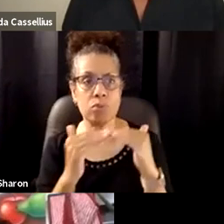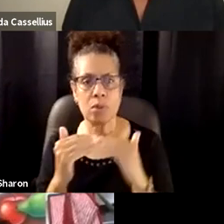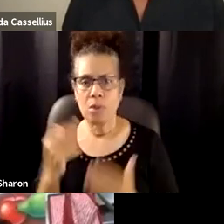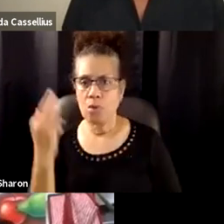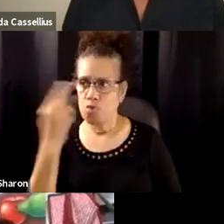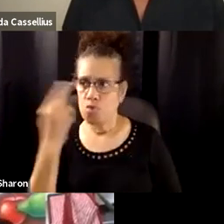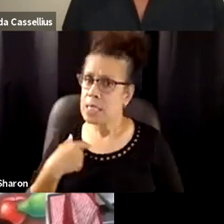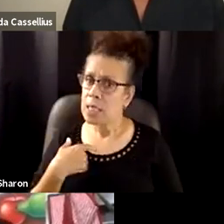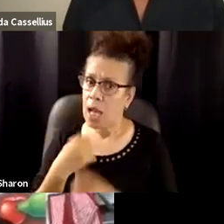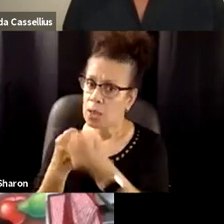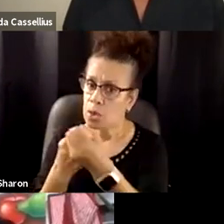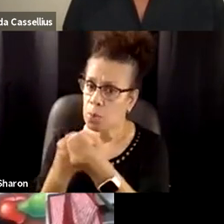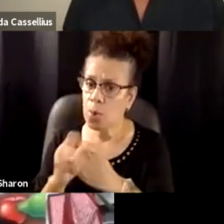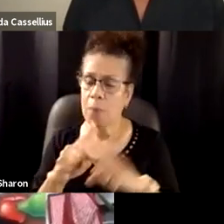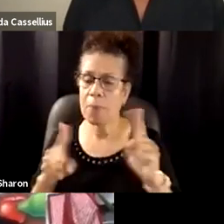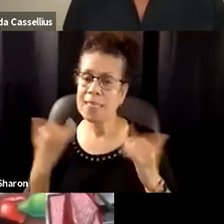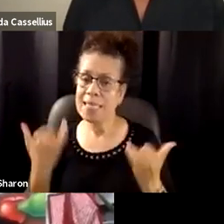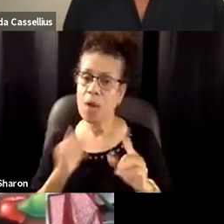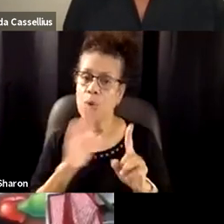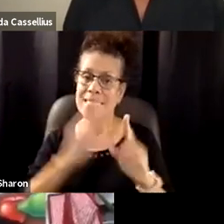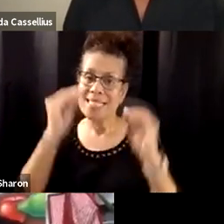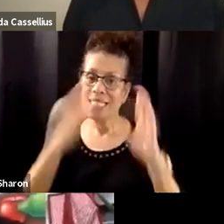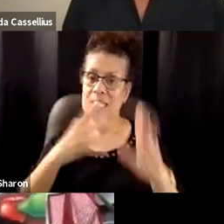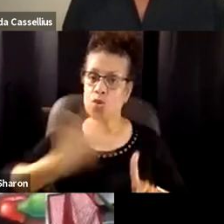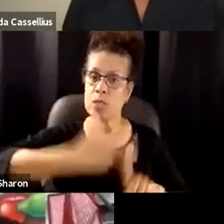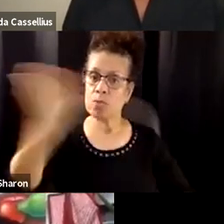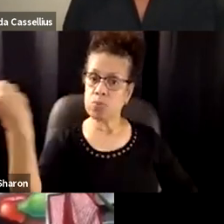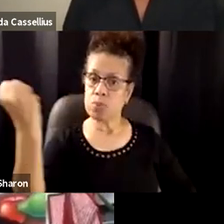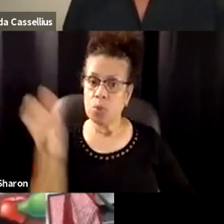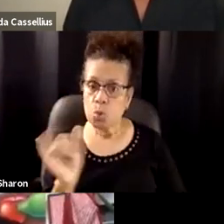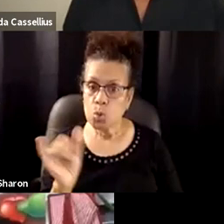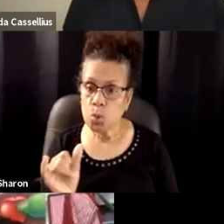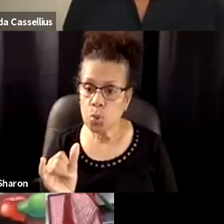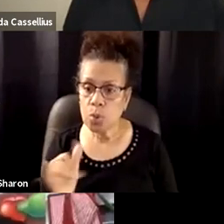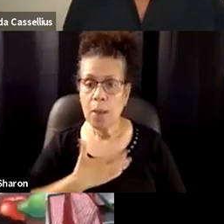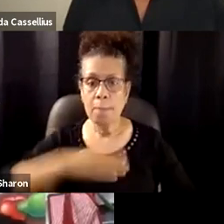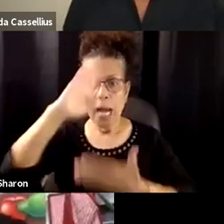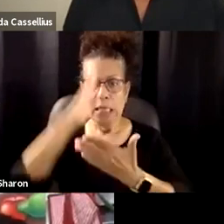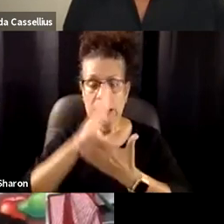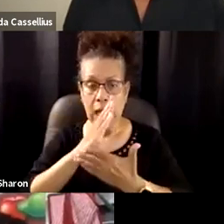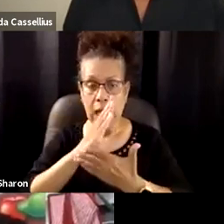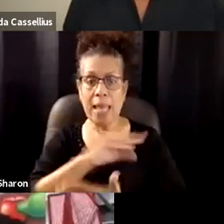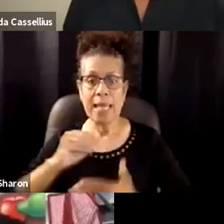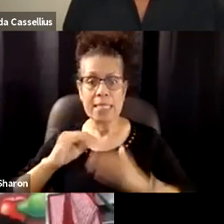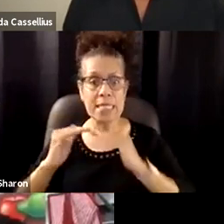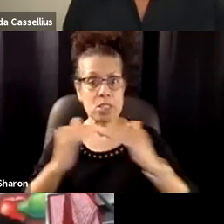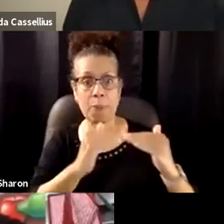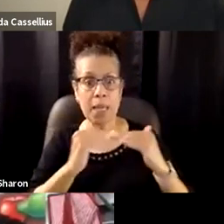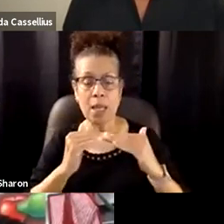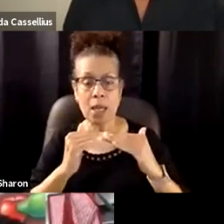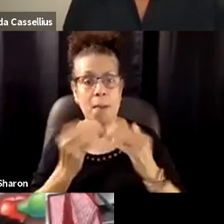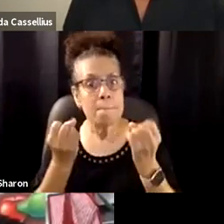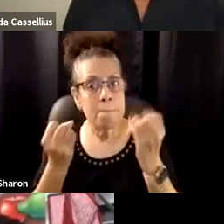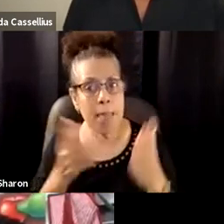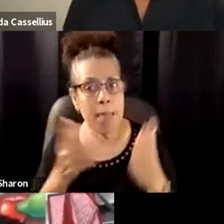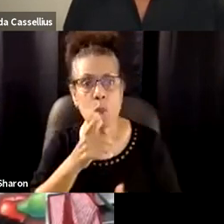support but now his teacher has been taken away from him too putting my son and his classmates many who are